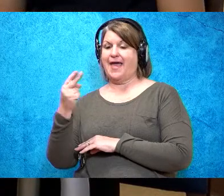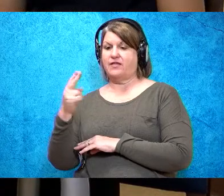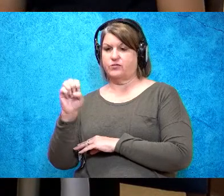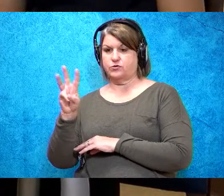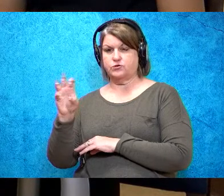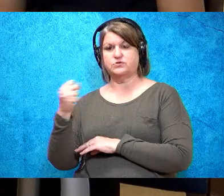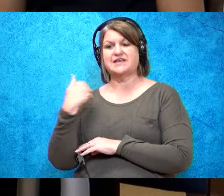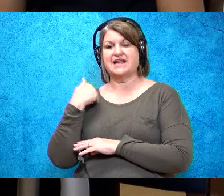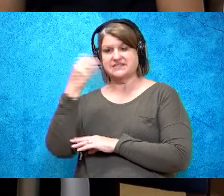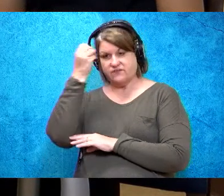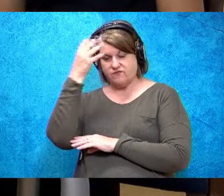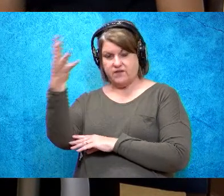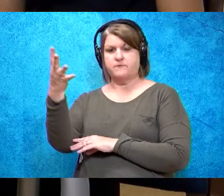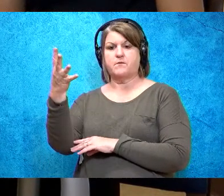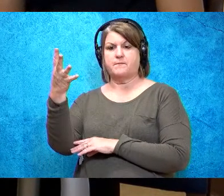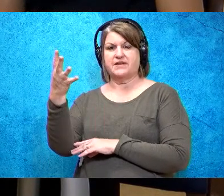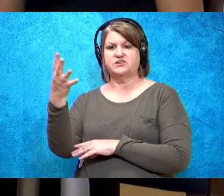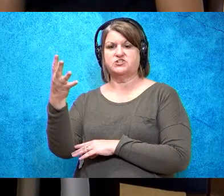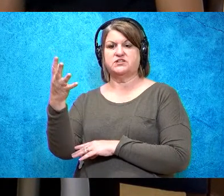regarding